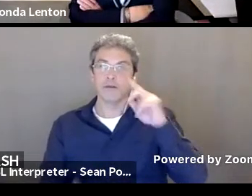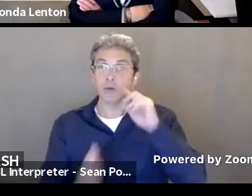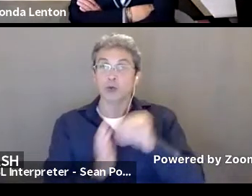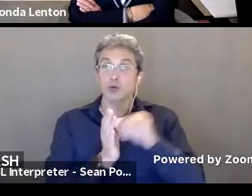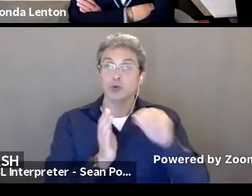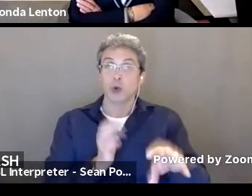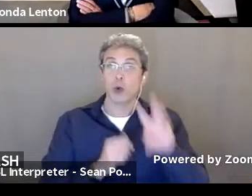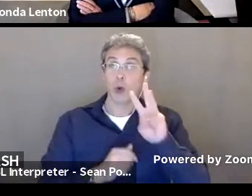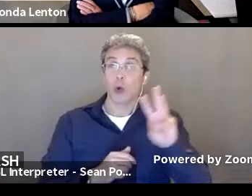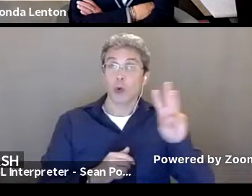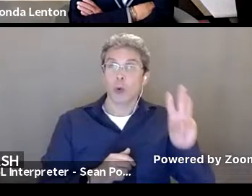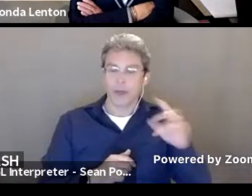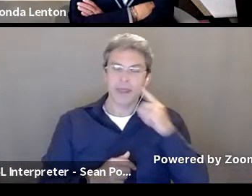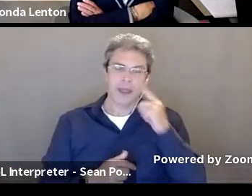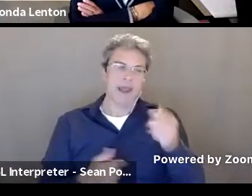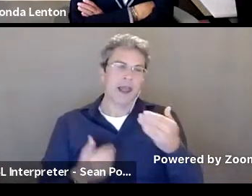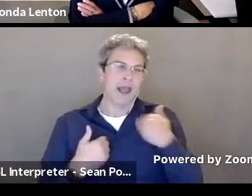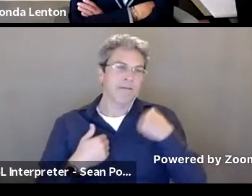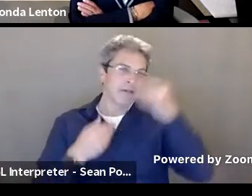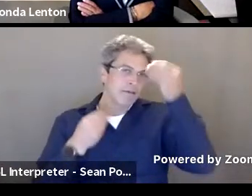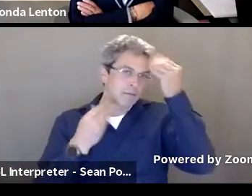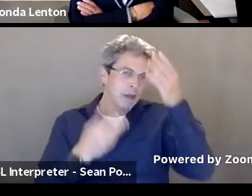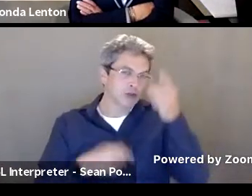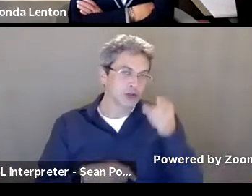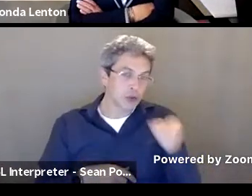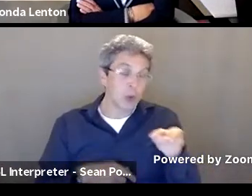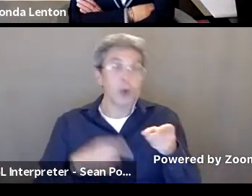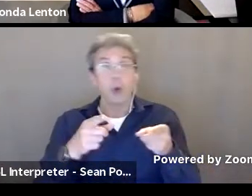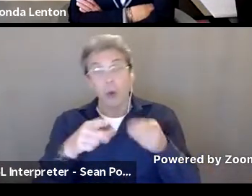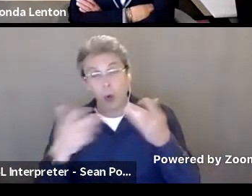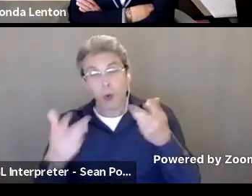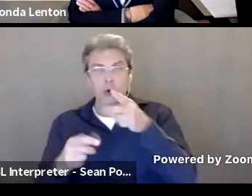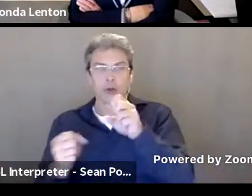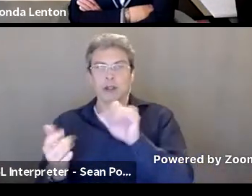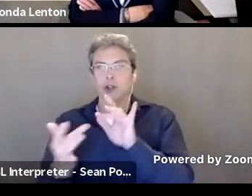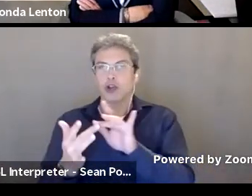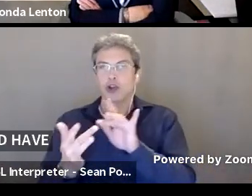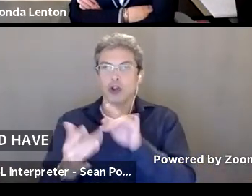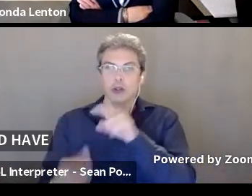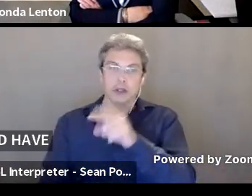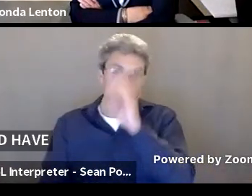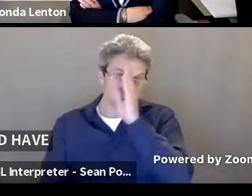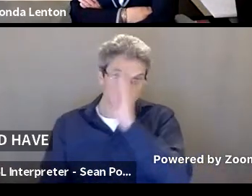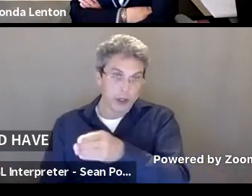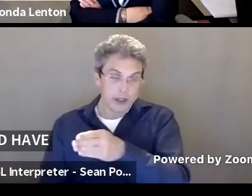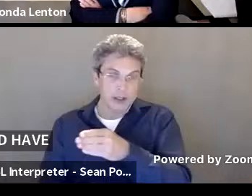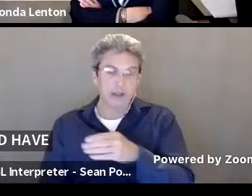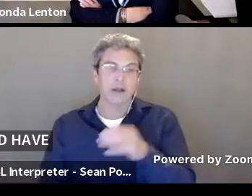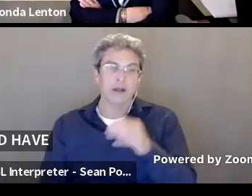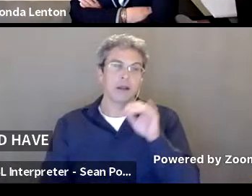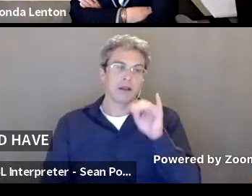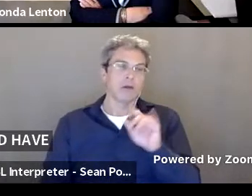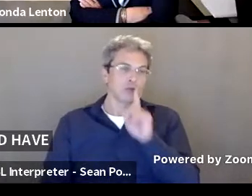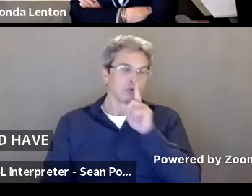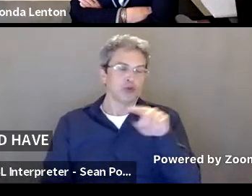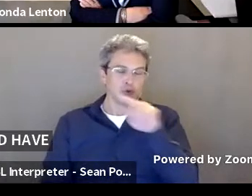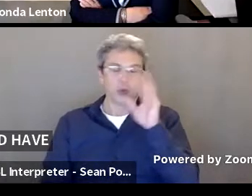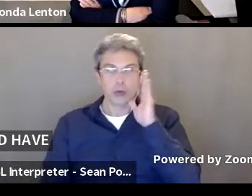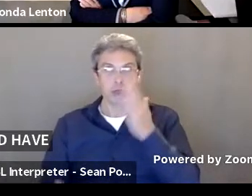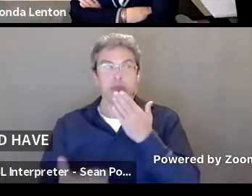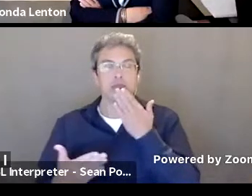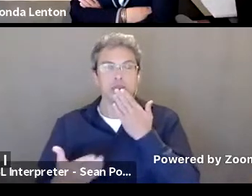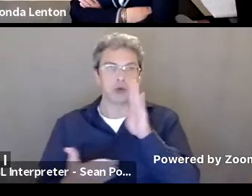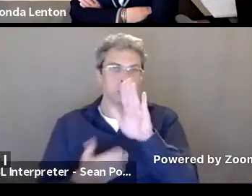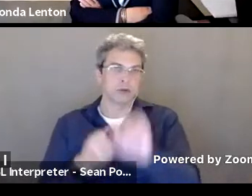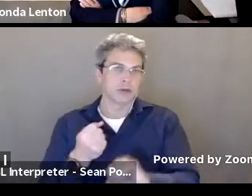information readily available, or you contact them directly. And I imagine they'd be greatly appreciative of support